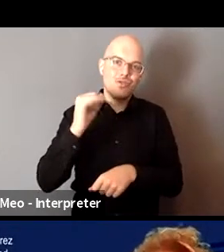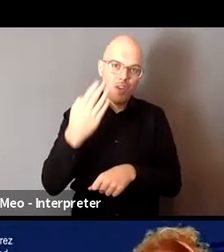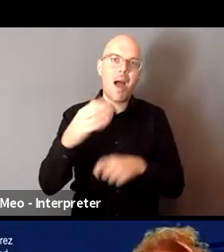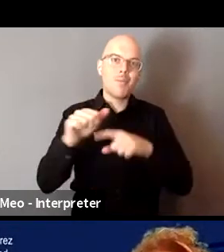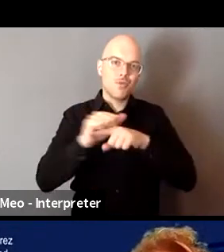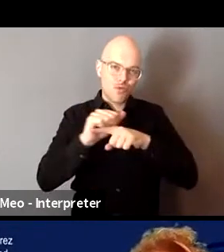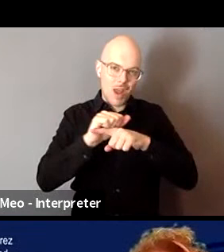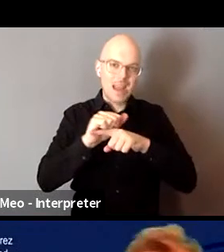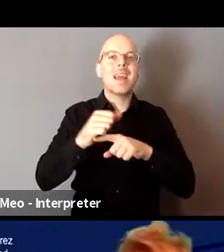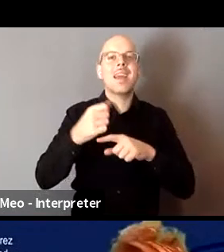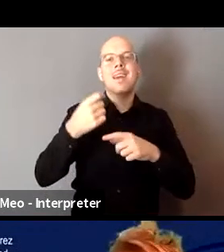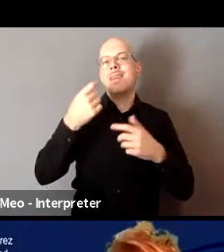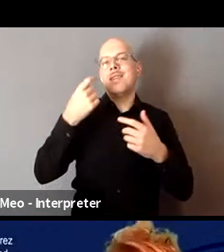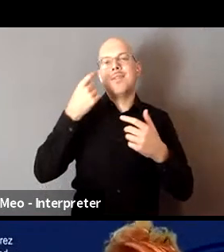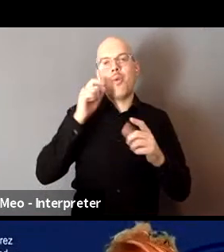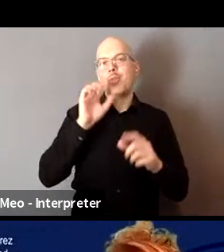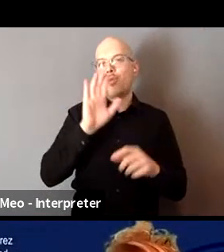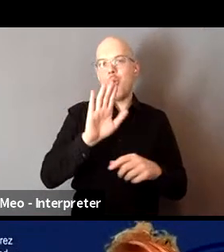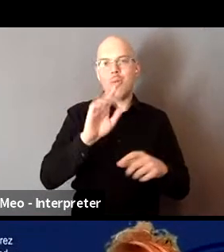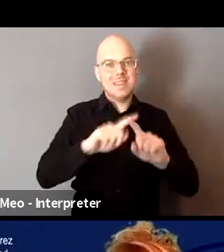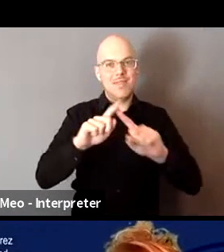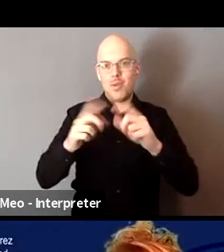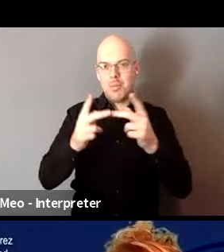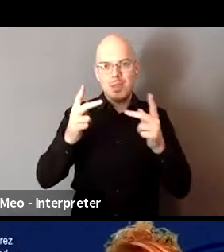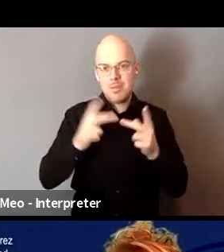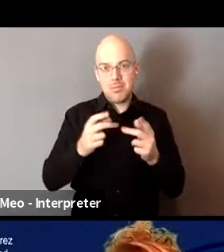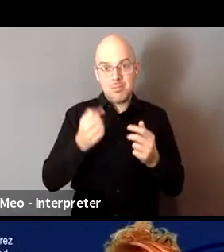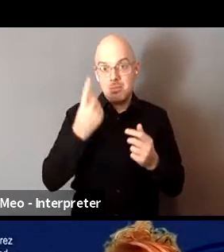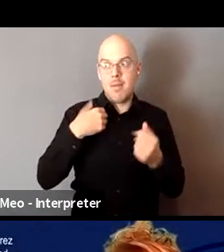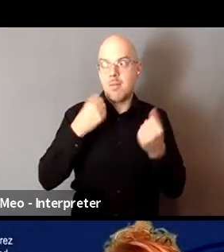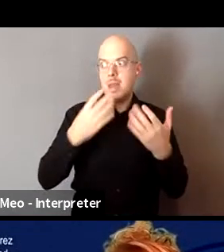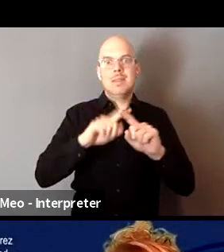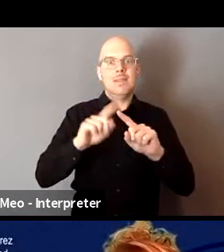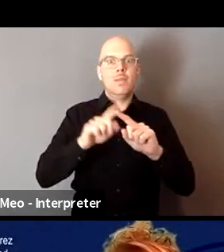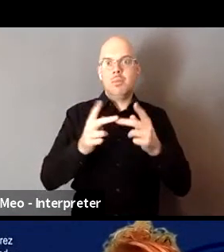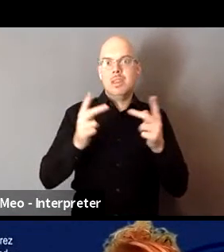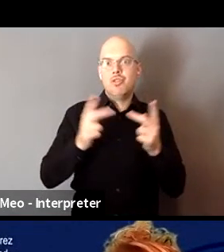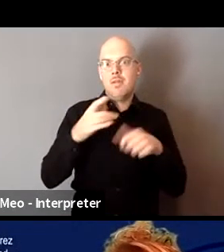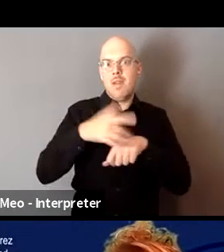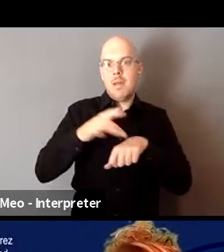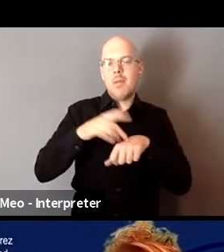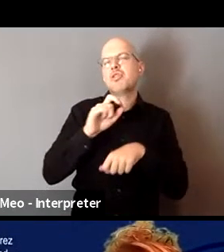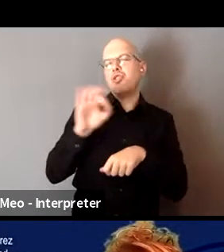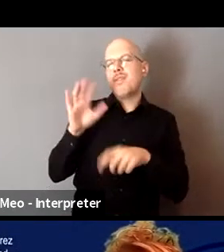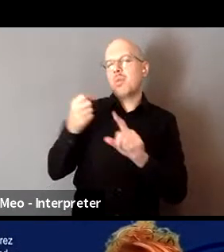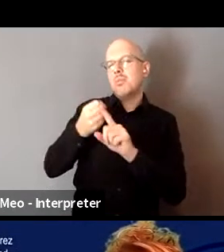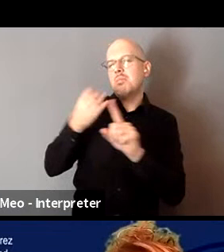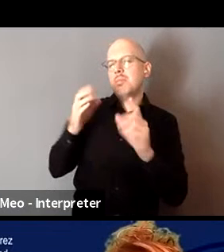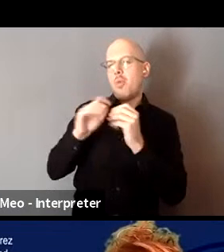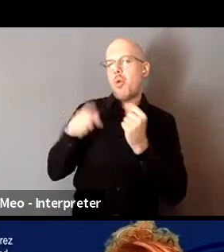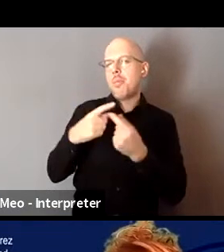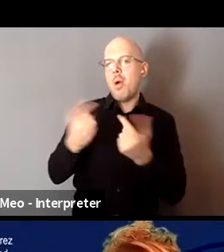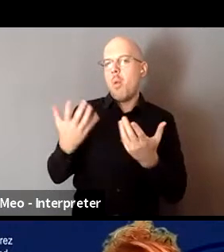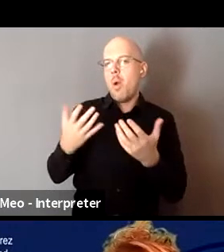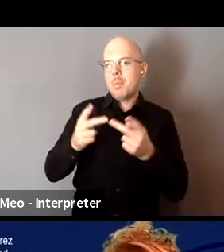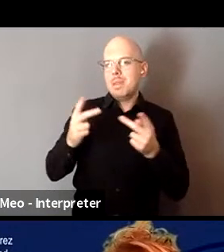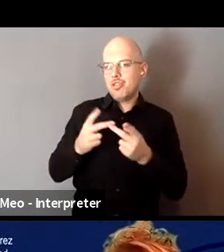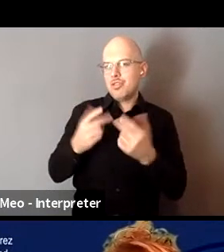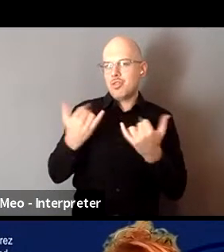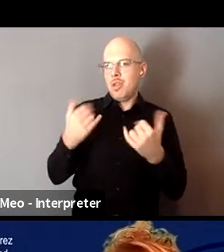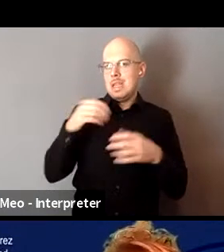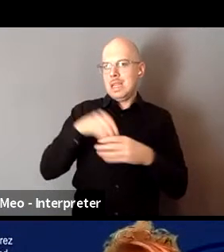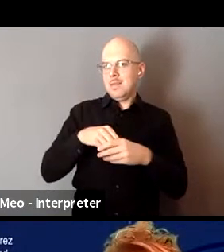positions. There are a number of positions throughout, and Jeff can give you more details on all the positions that are in the